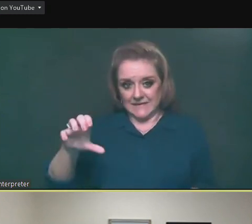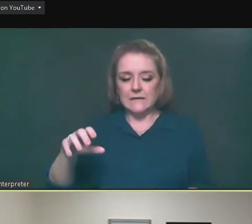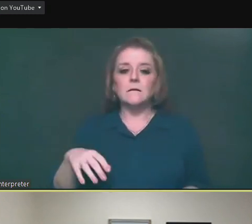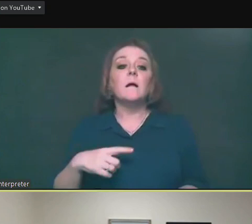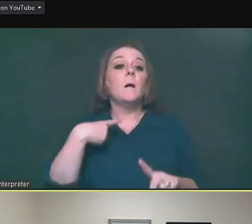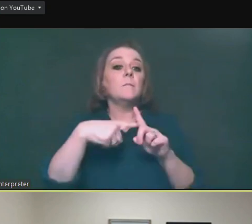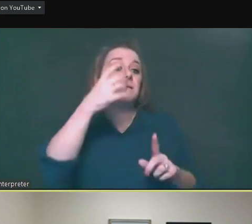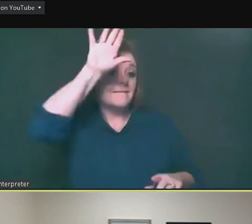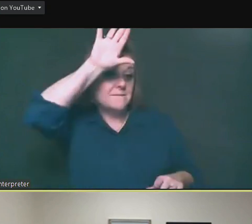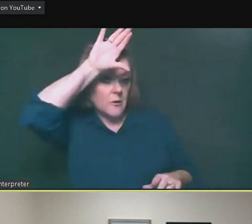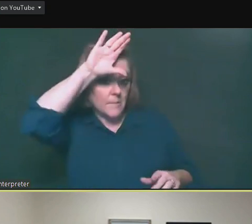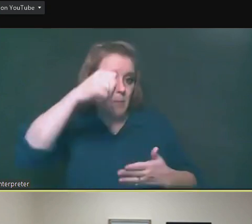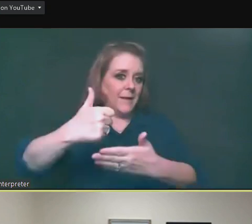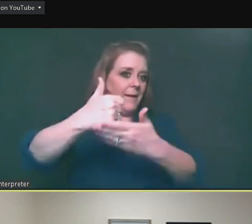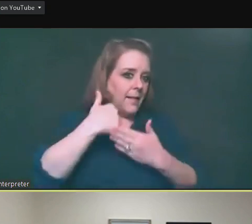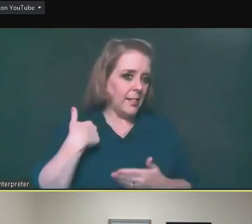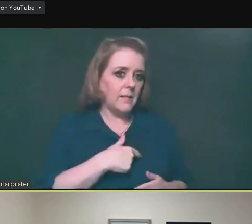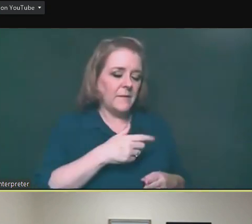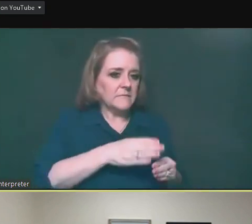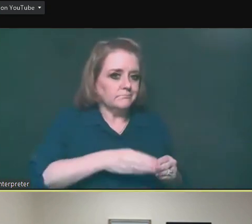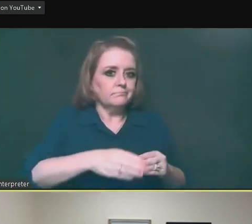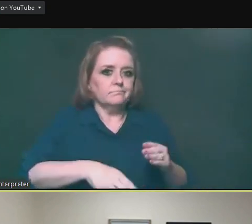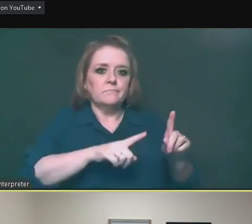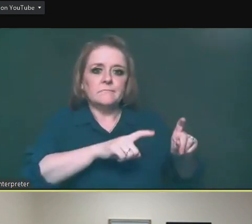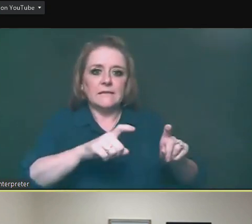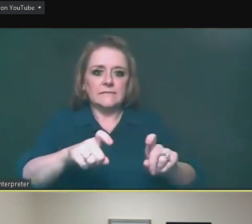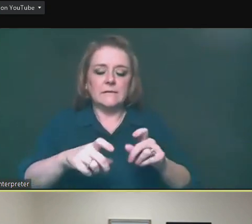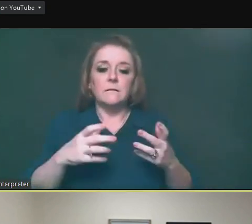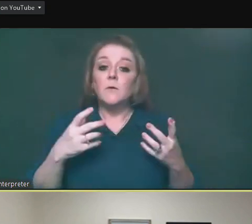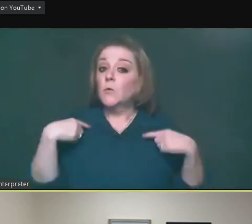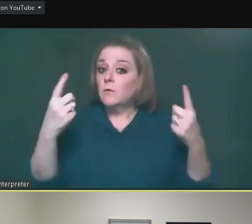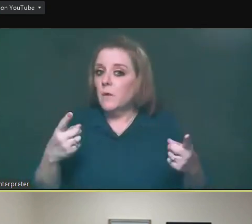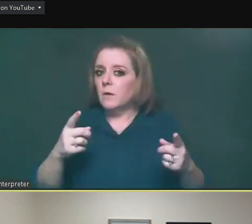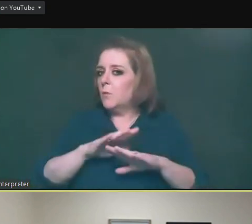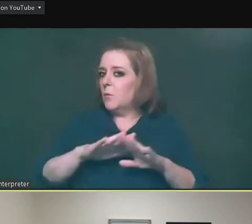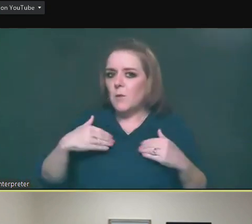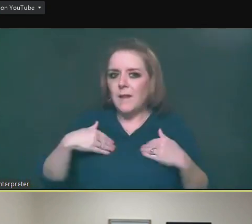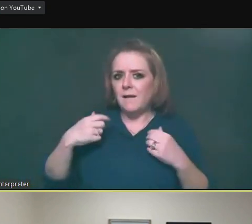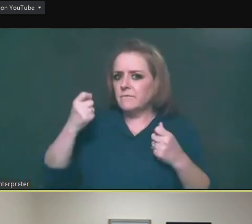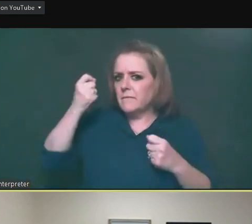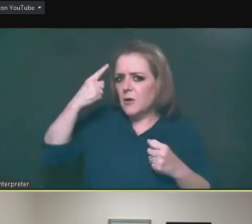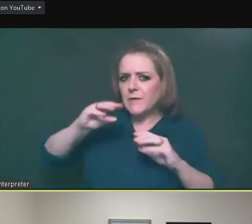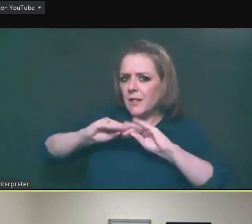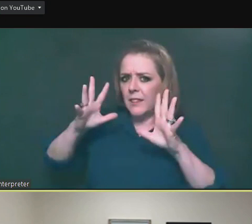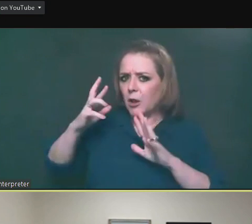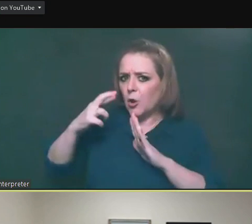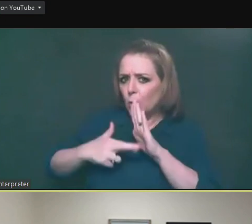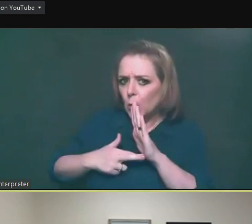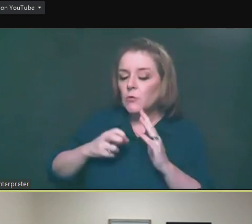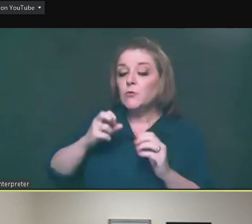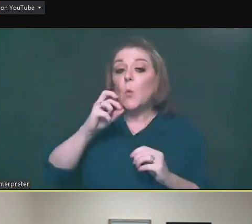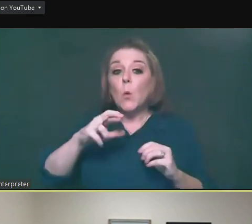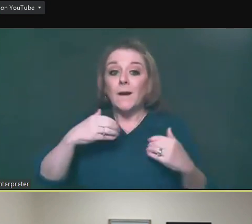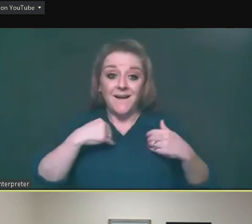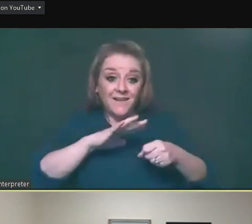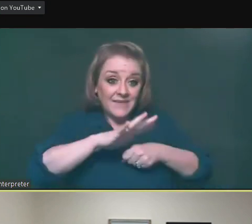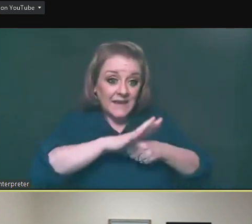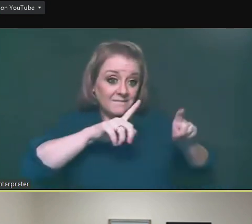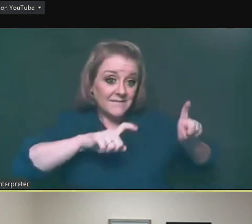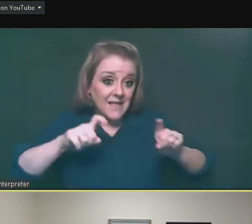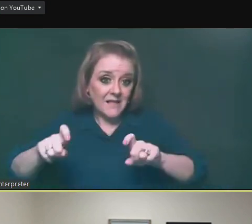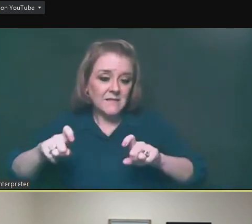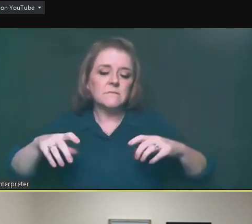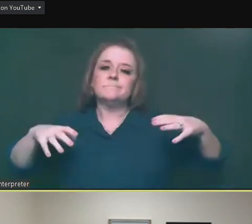this testing. We don't have the guidance or the testing supplies yet to follow through with this